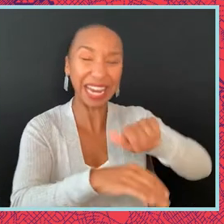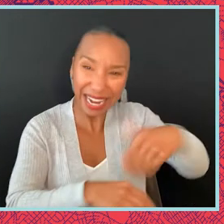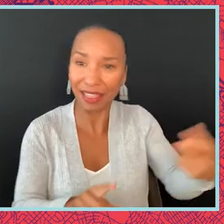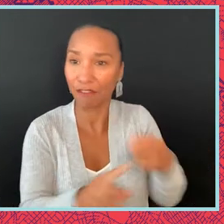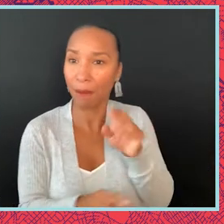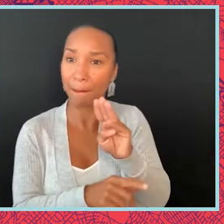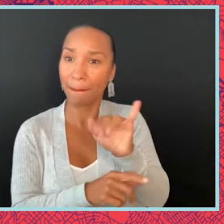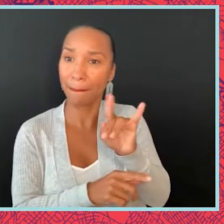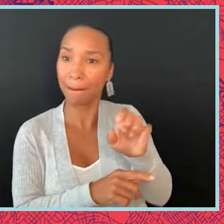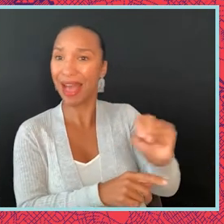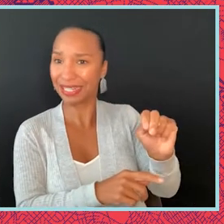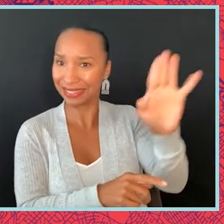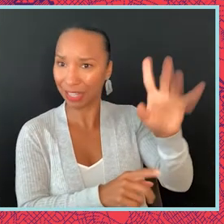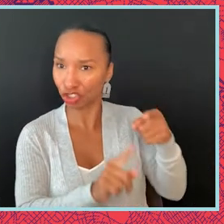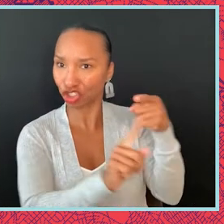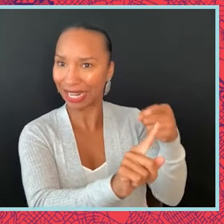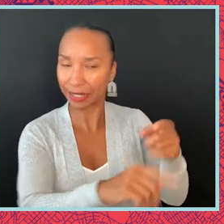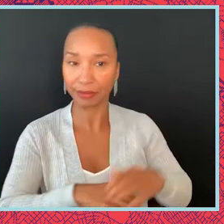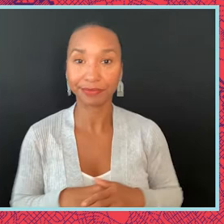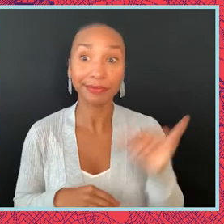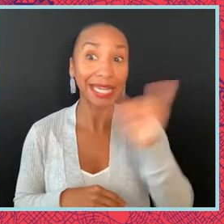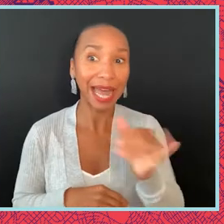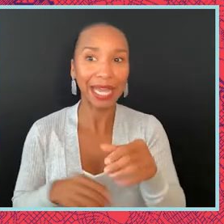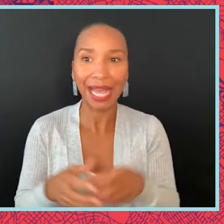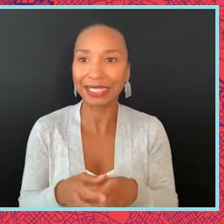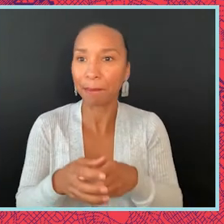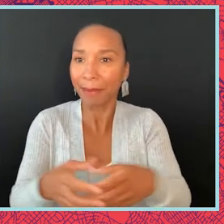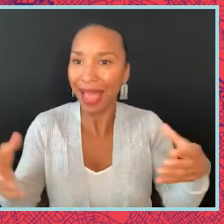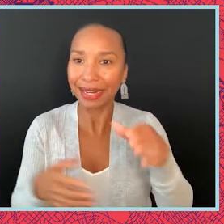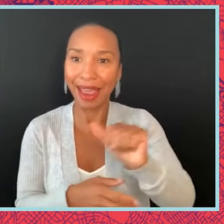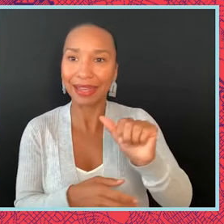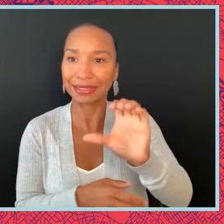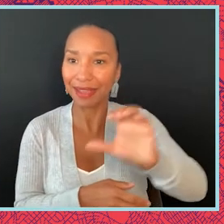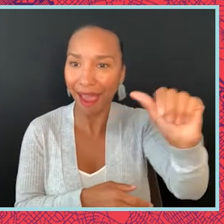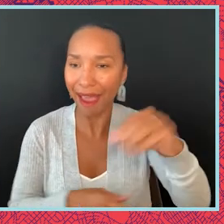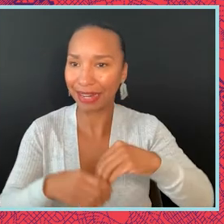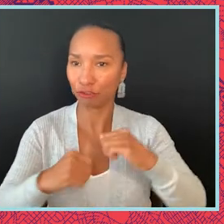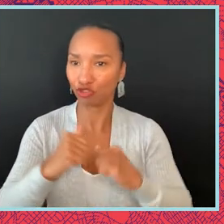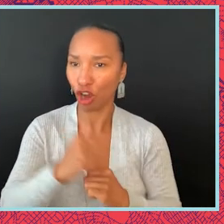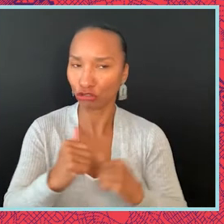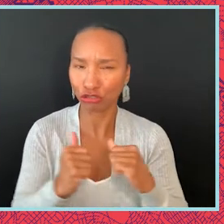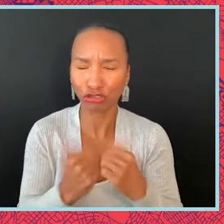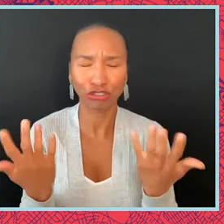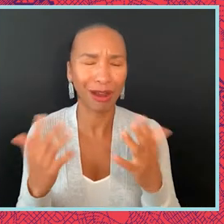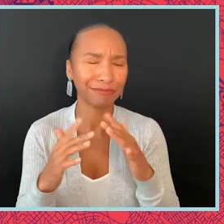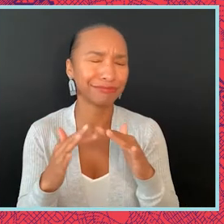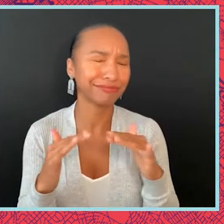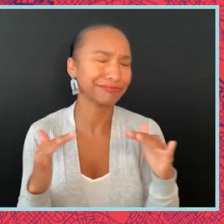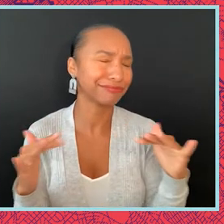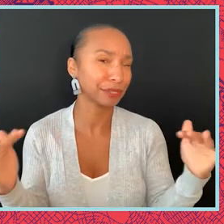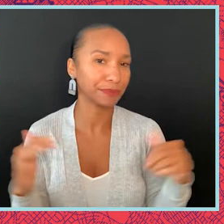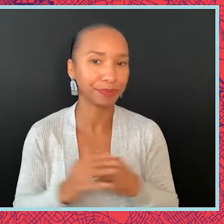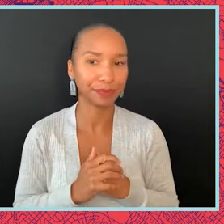Biden agenda. Things like, you know, expanding the ACA, infrastructure. We could go